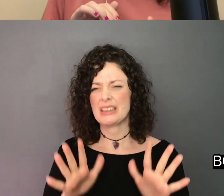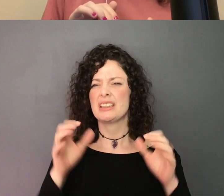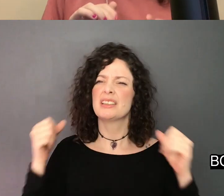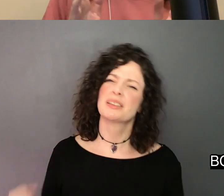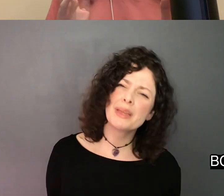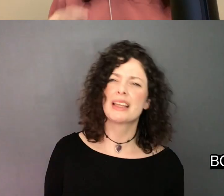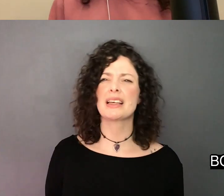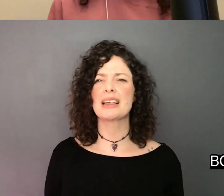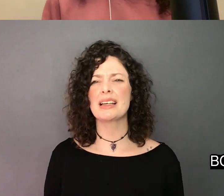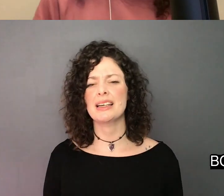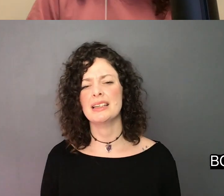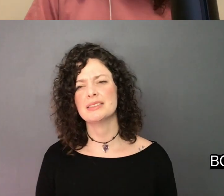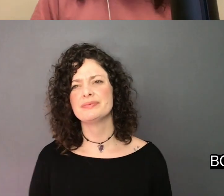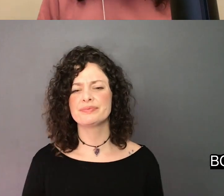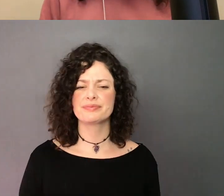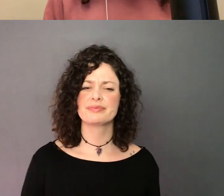Whoa! Ah!